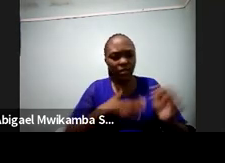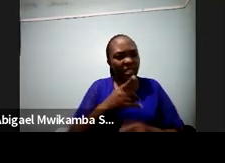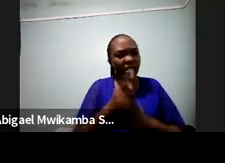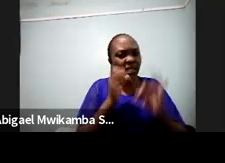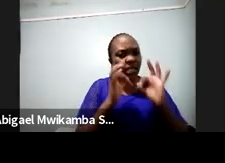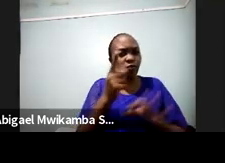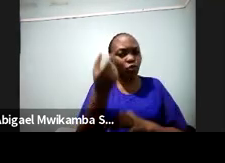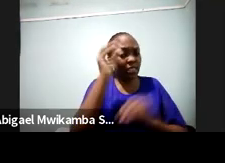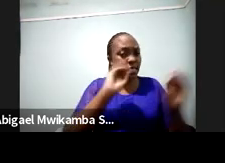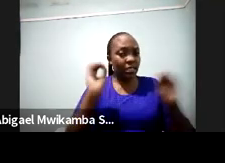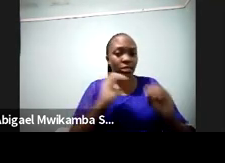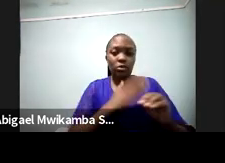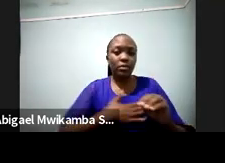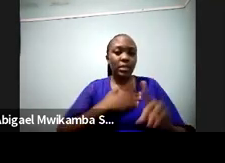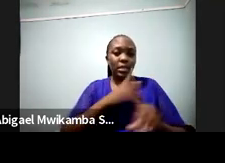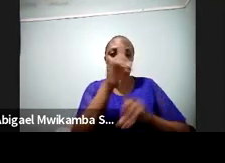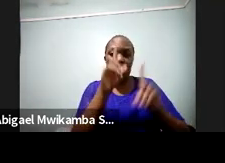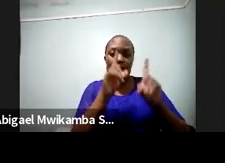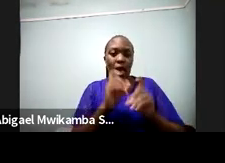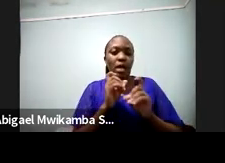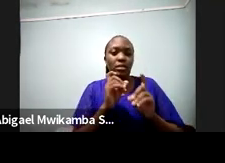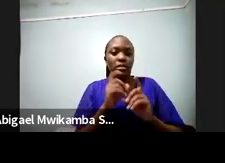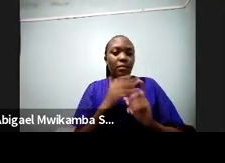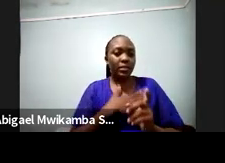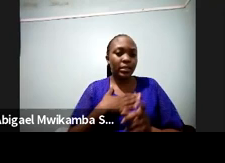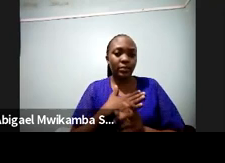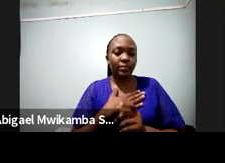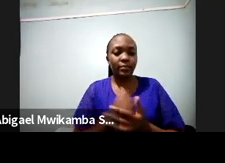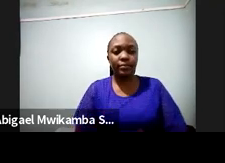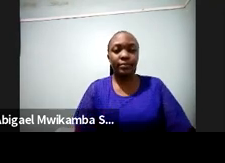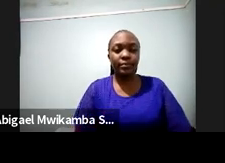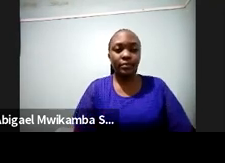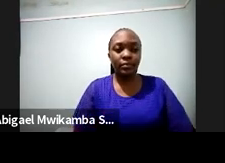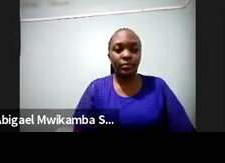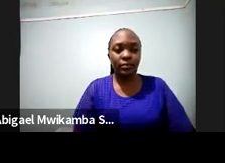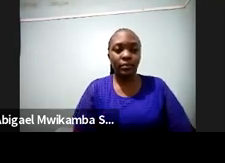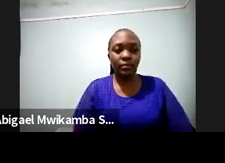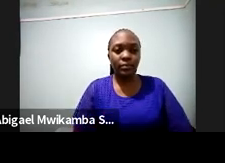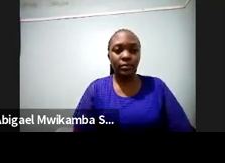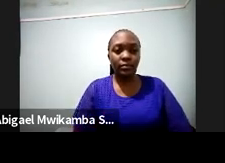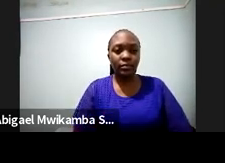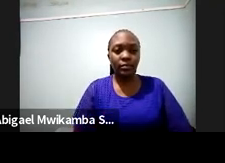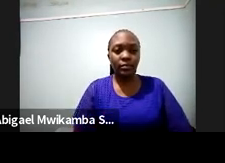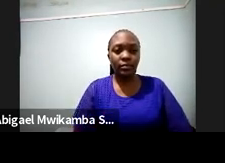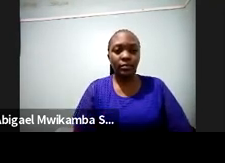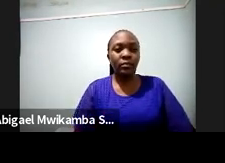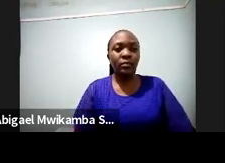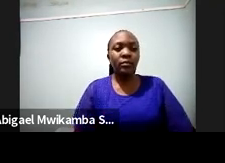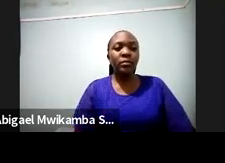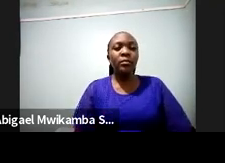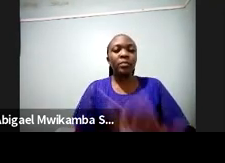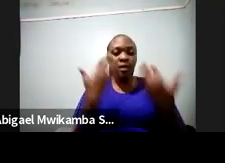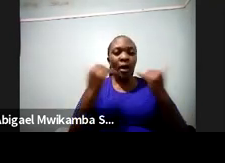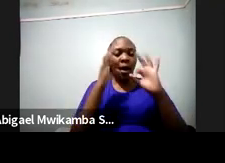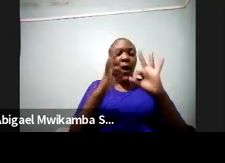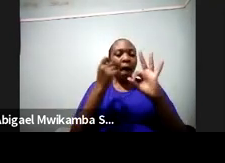Okay. Having understood that, let me try to also unravel and help some of us what I mean